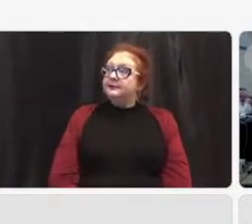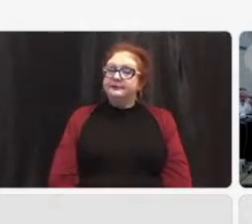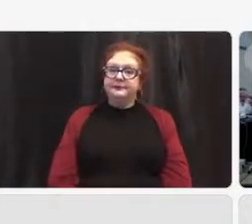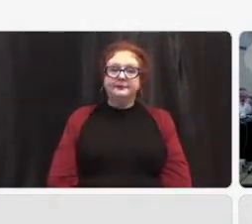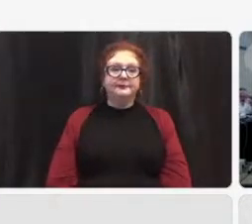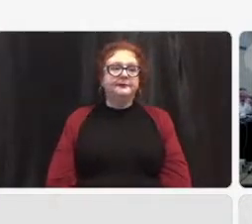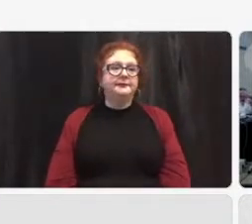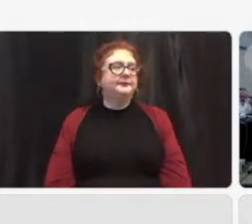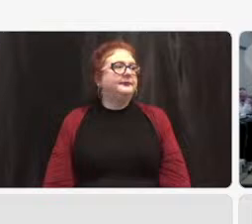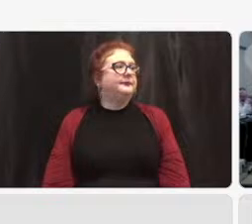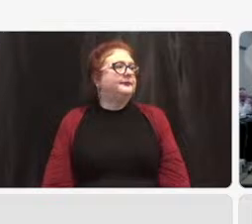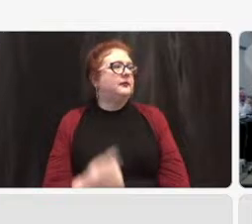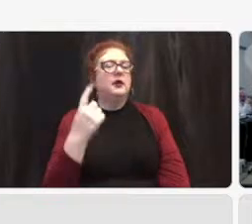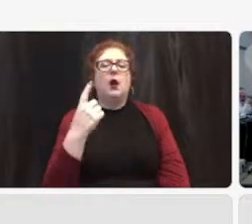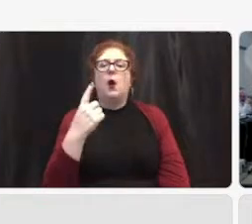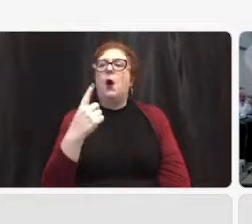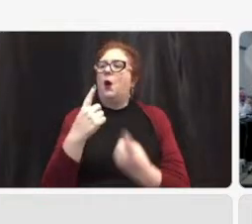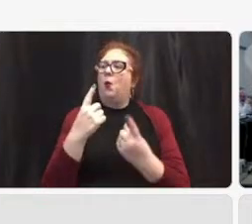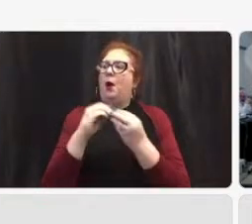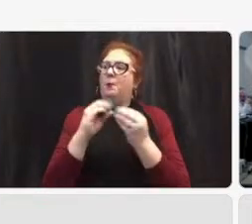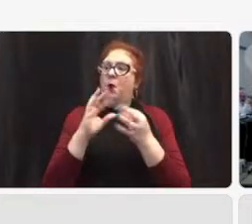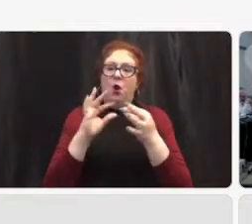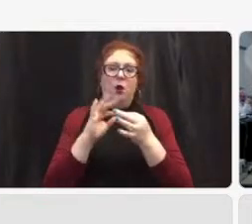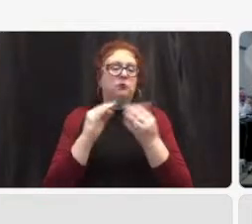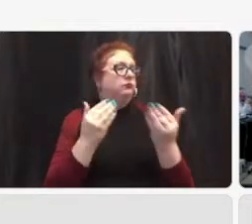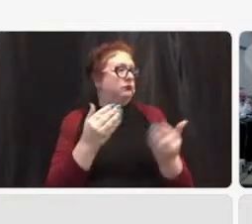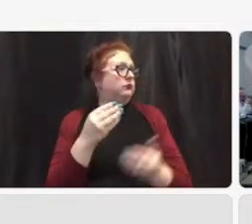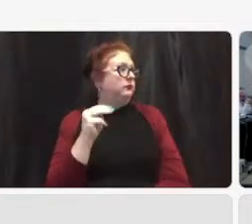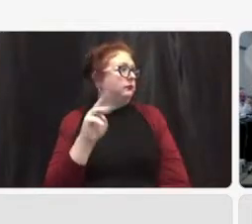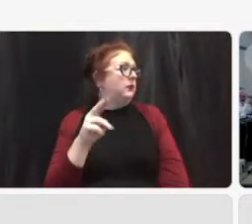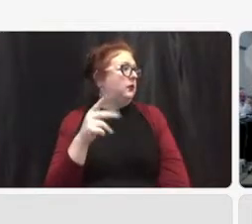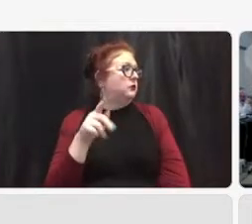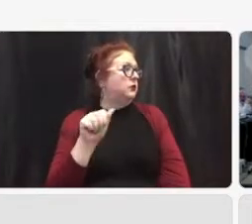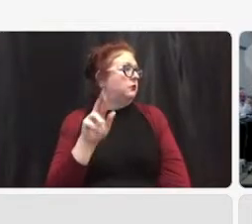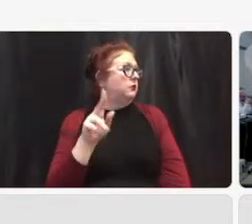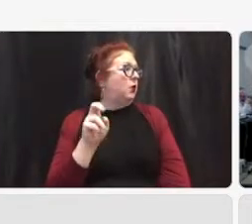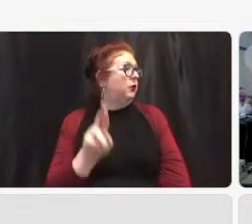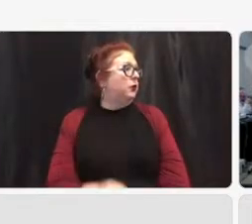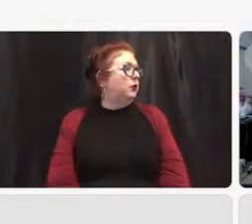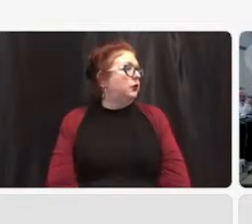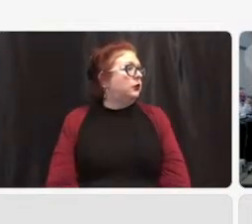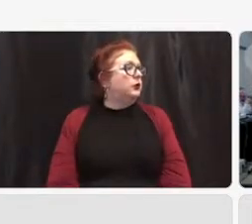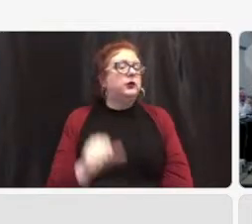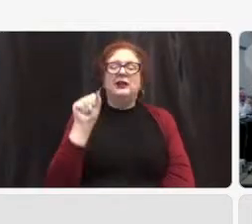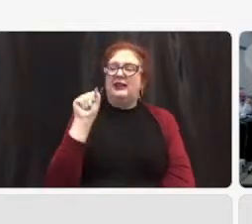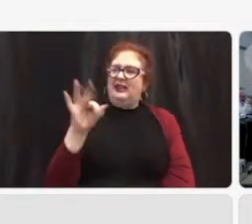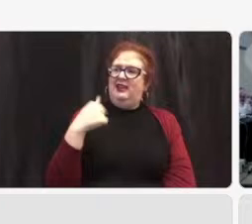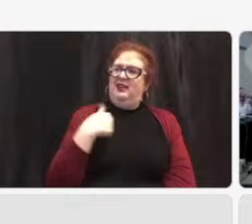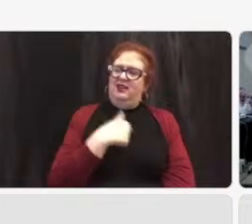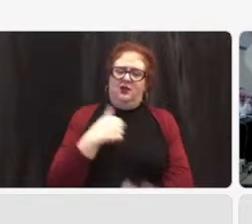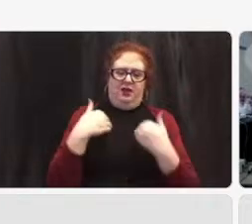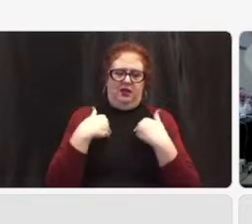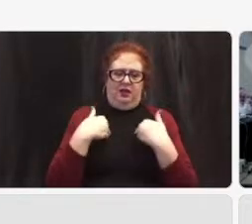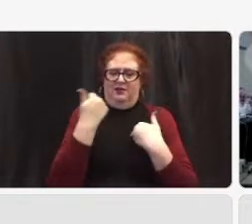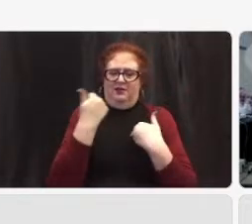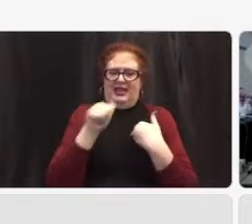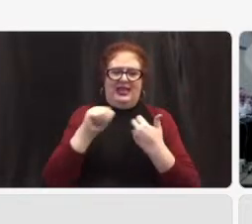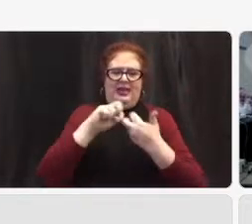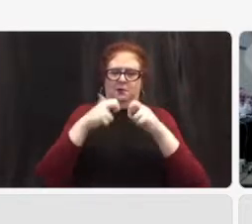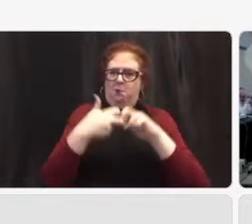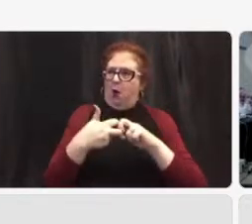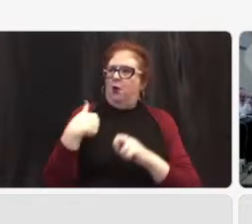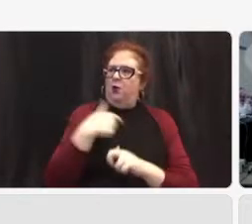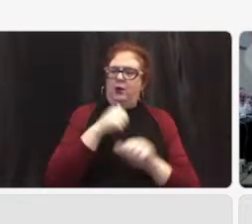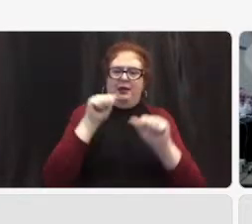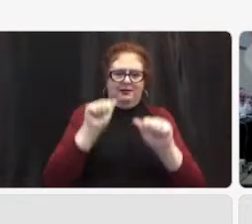May I make one more comment? Go ahead, Mr. Martin. If we have any type of problems and we can pattern it and figure out how to solve